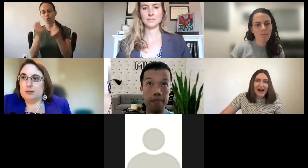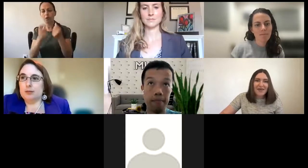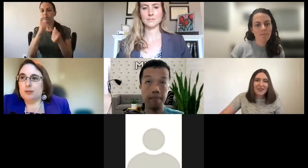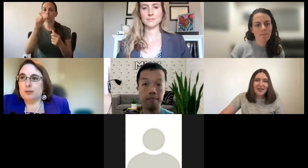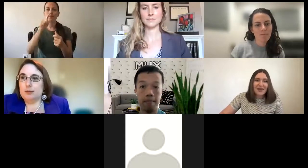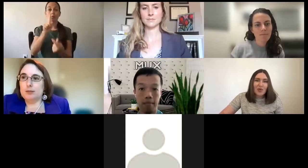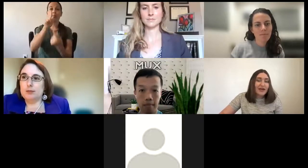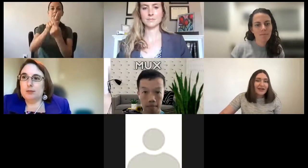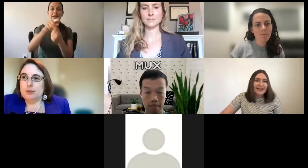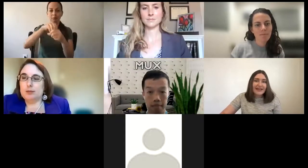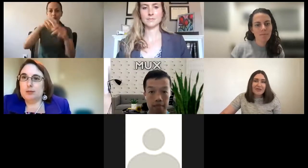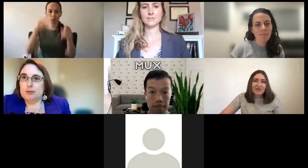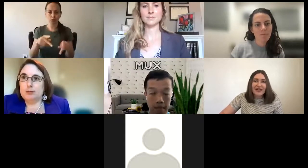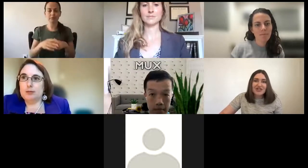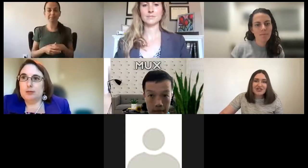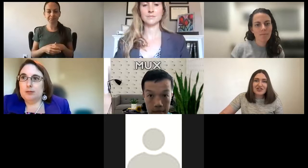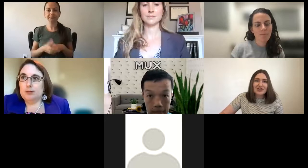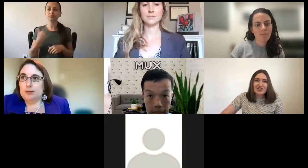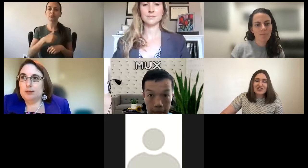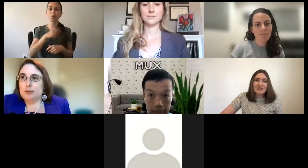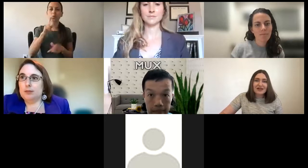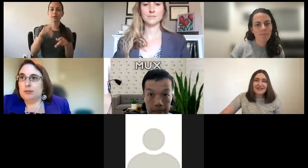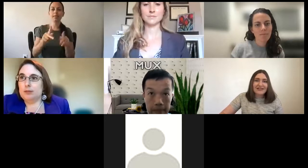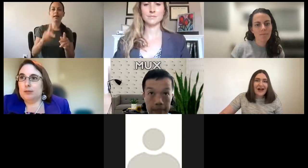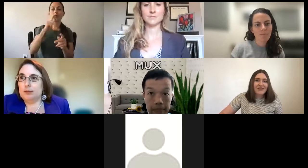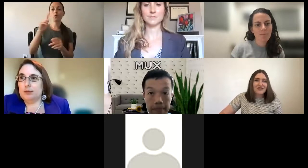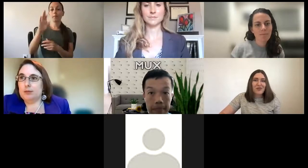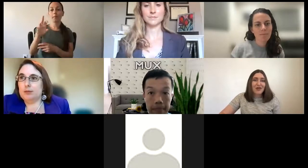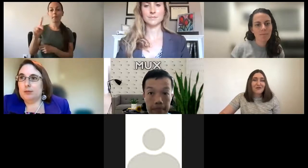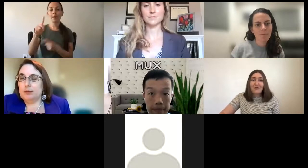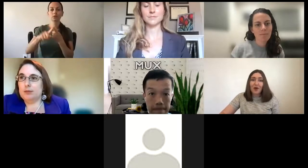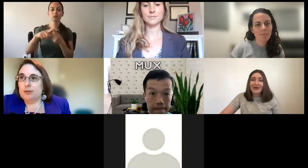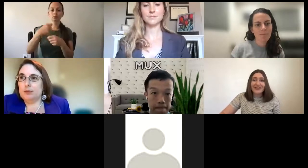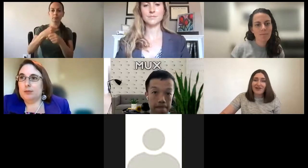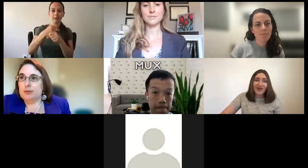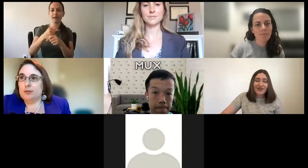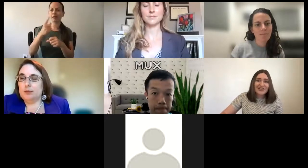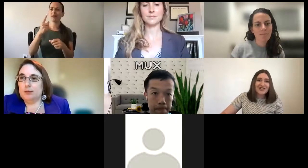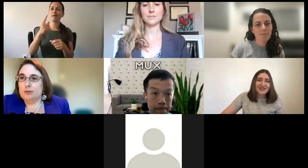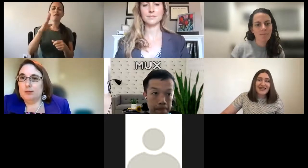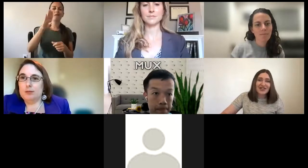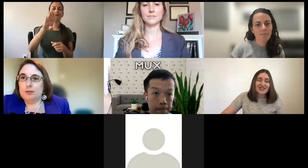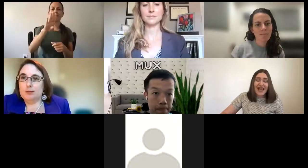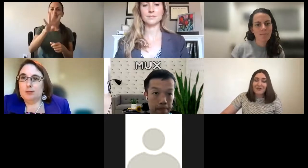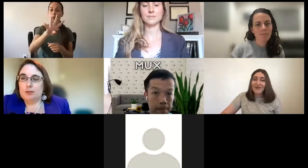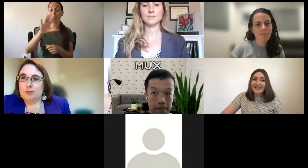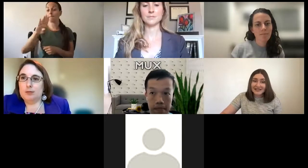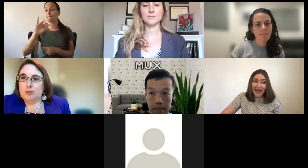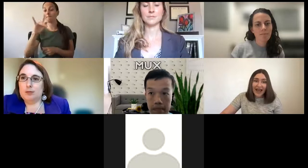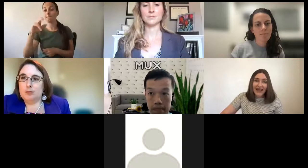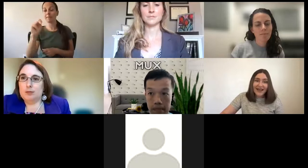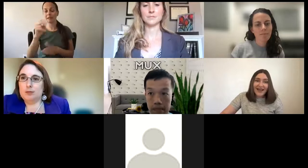interactions. We currently enable financial institutions to process an average of more than $4 billion in transactions